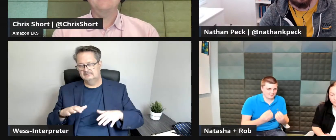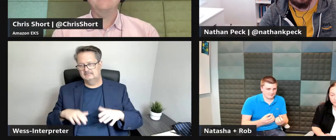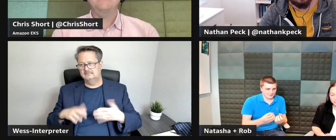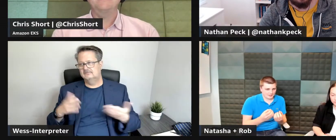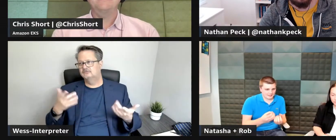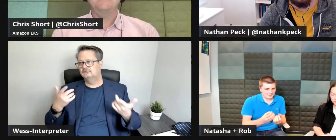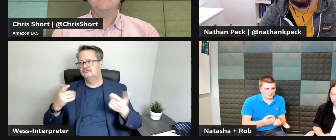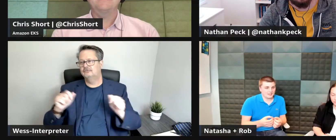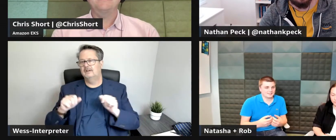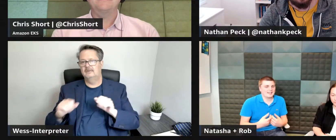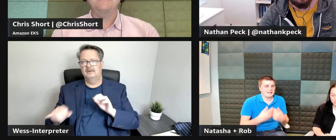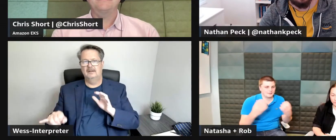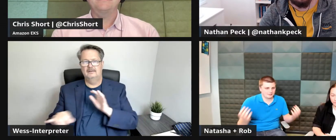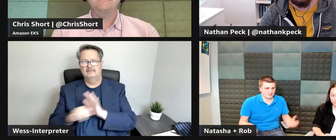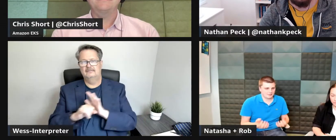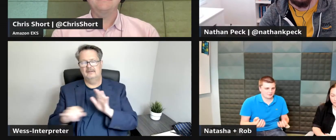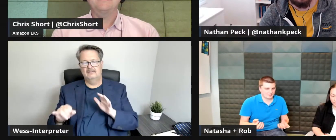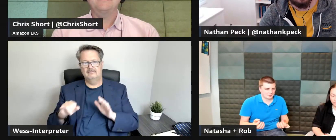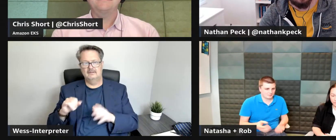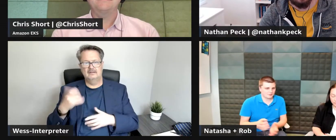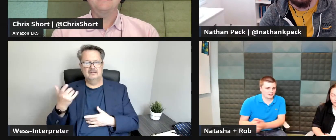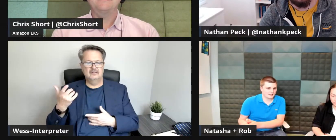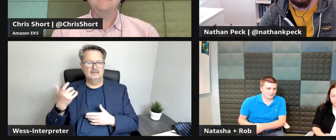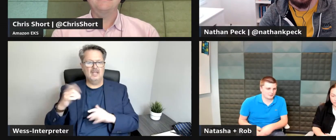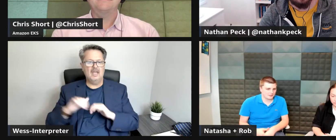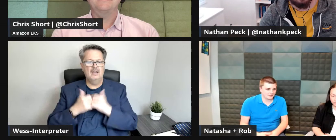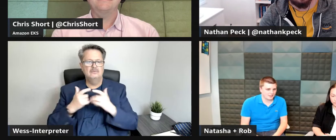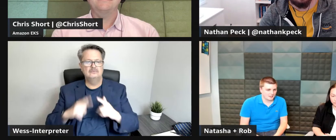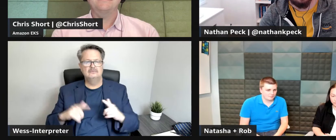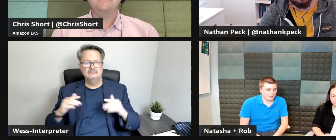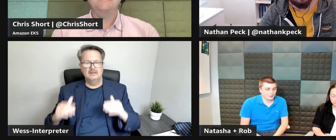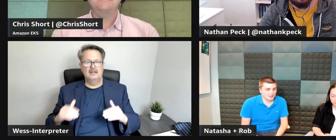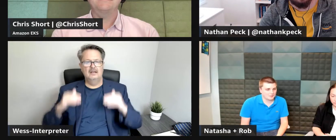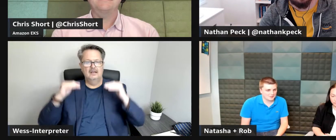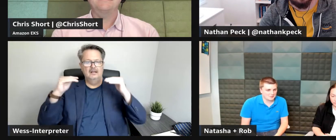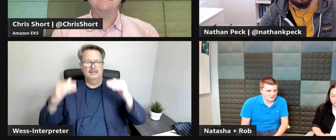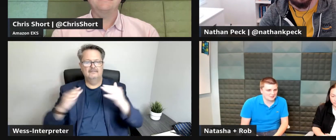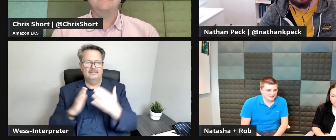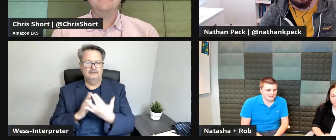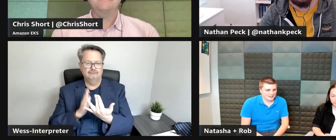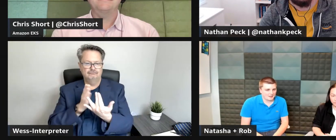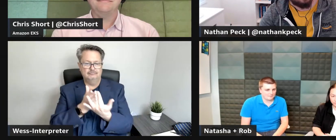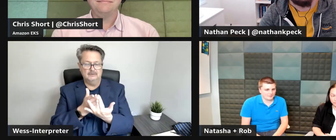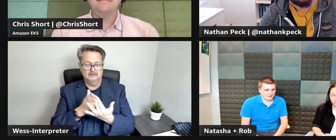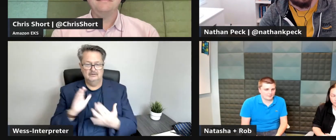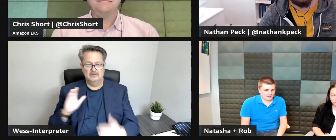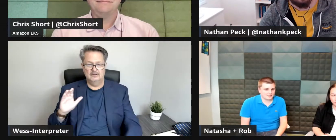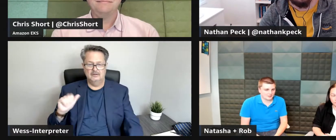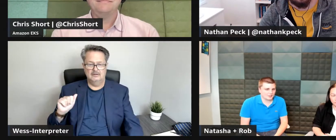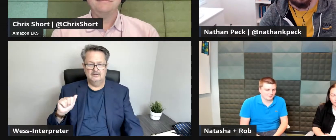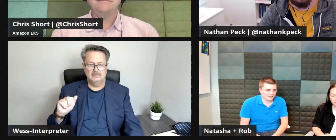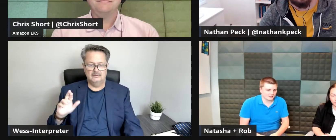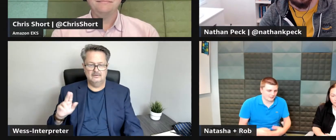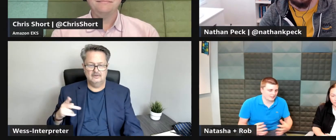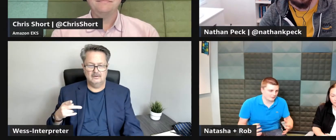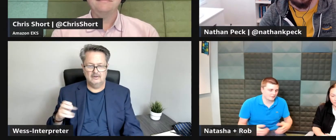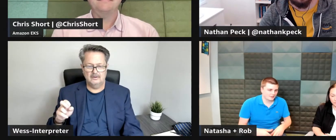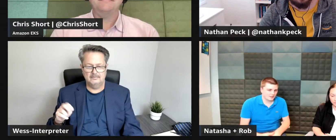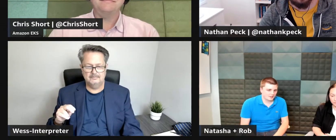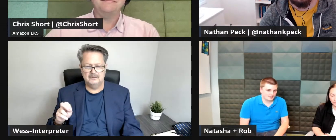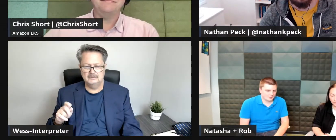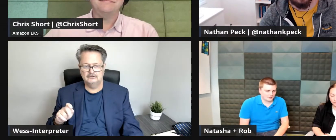an EC2 that's an elevated risk of interruption prior to that 2 minutes. But no, Carpenter will be able to listen to those events